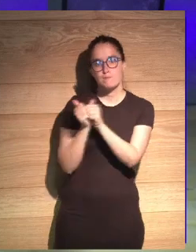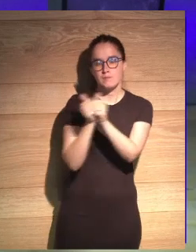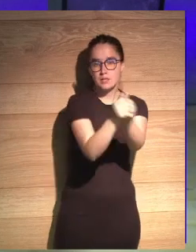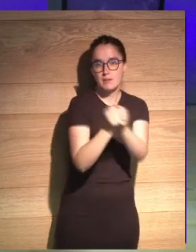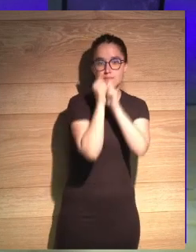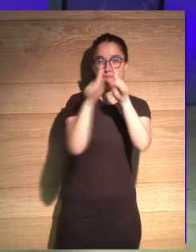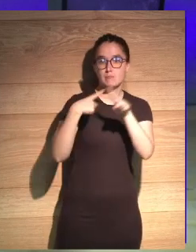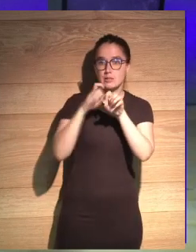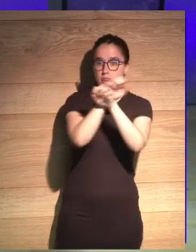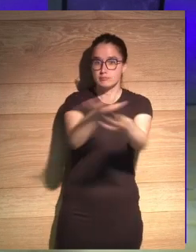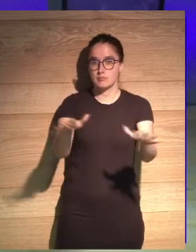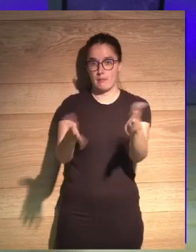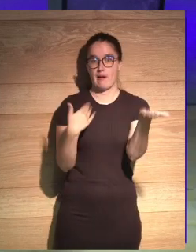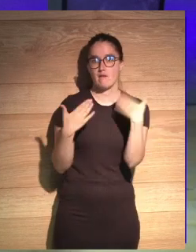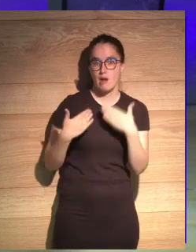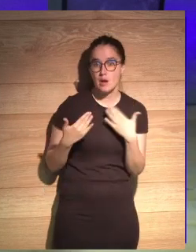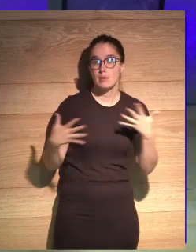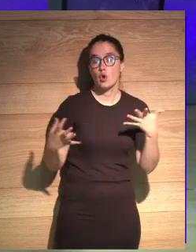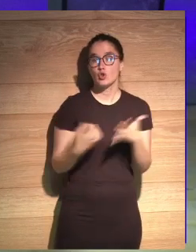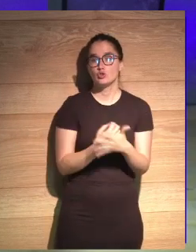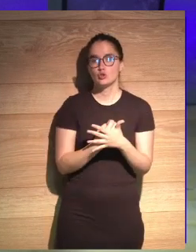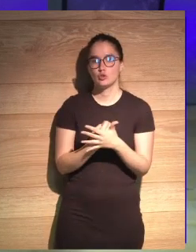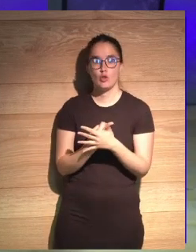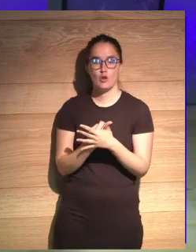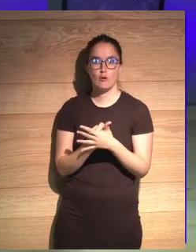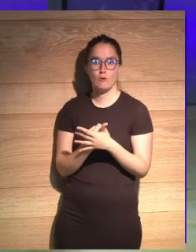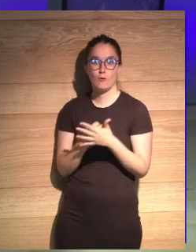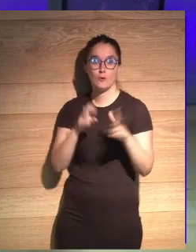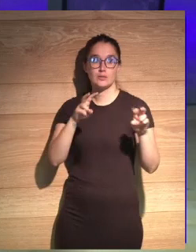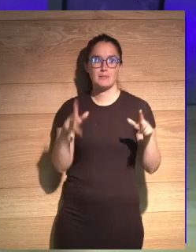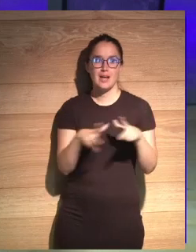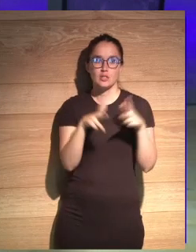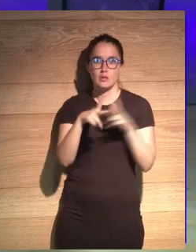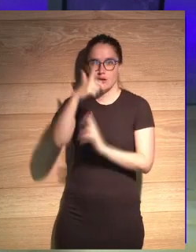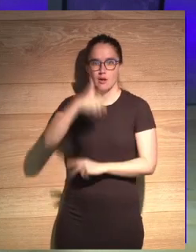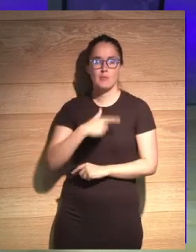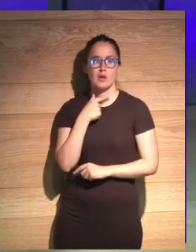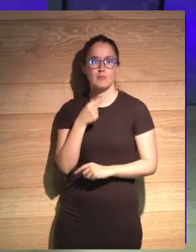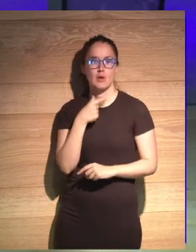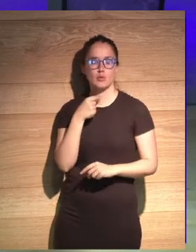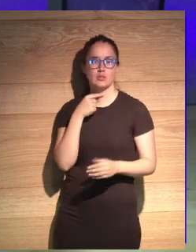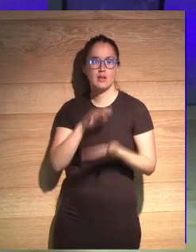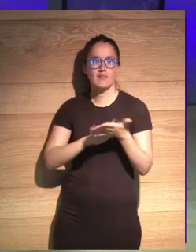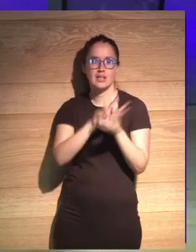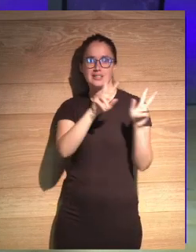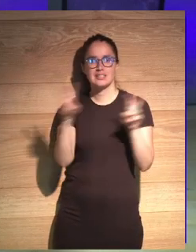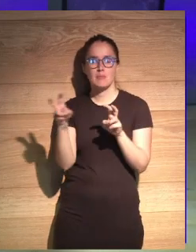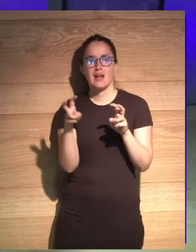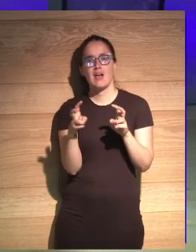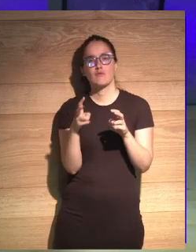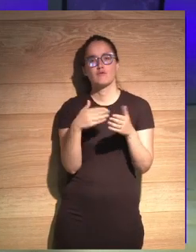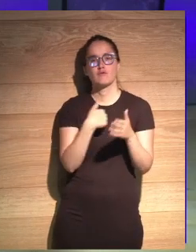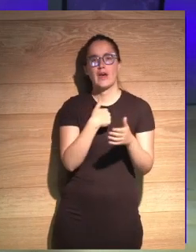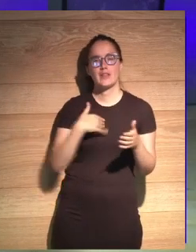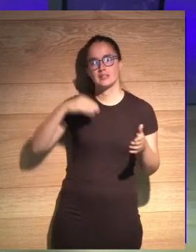because some people want to have someone else and want to communicate while they're playing. But also this, not